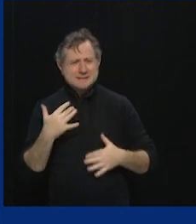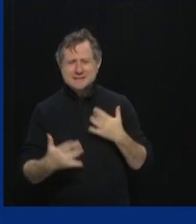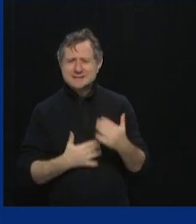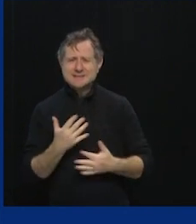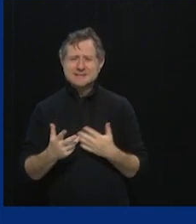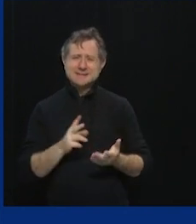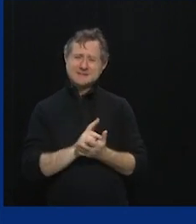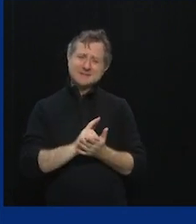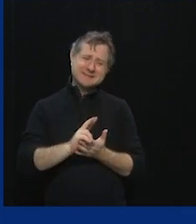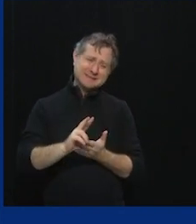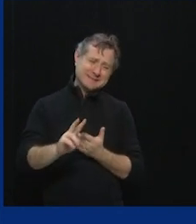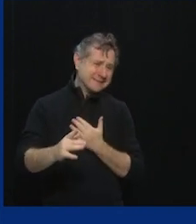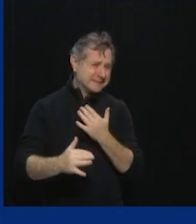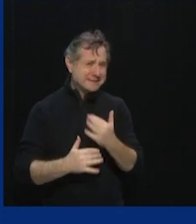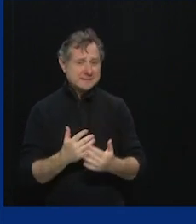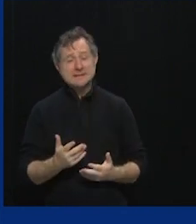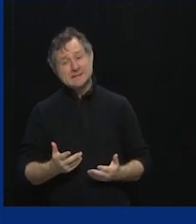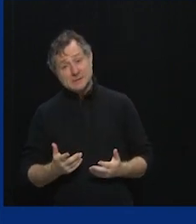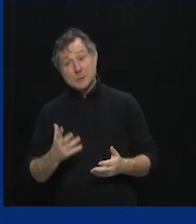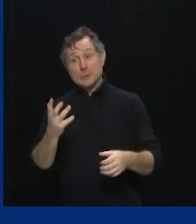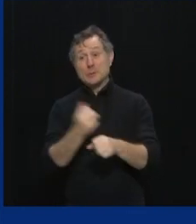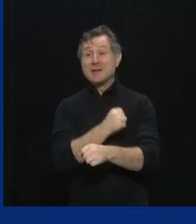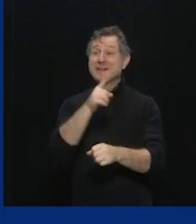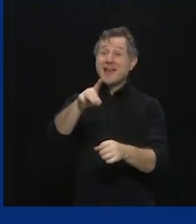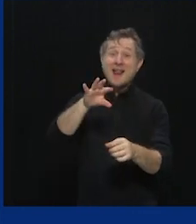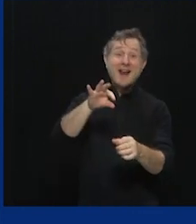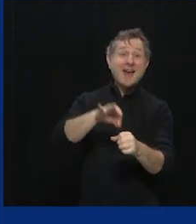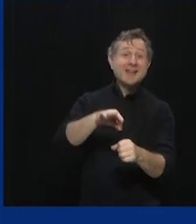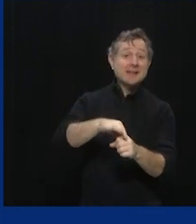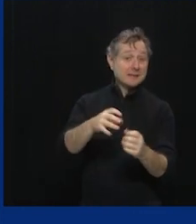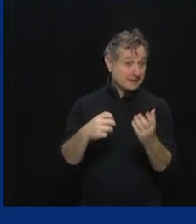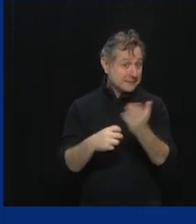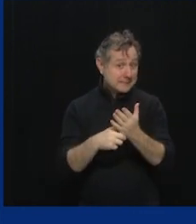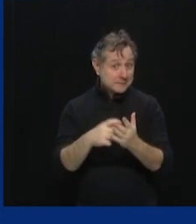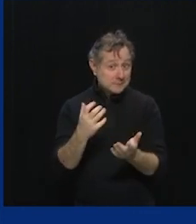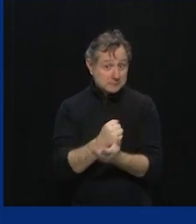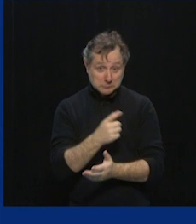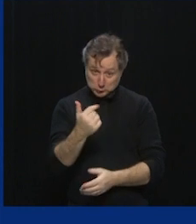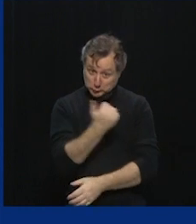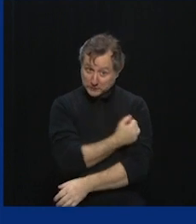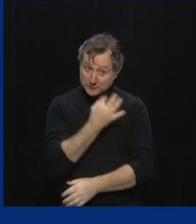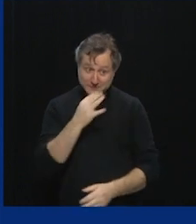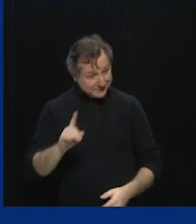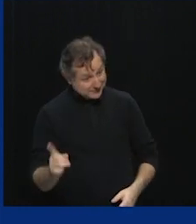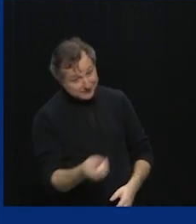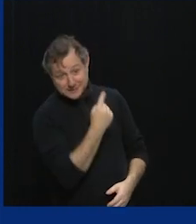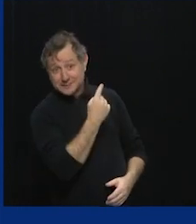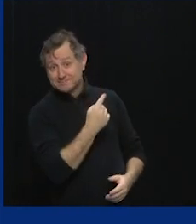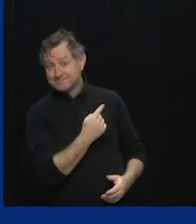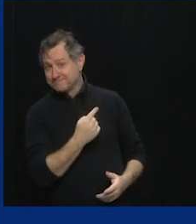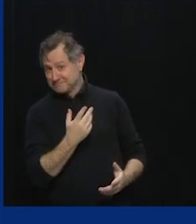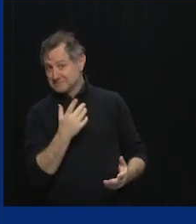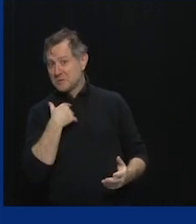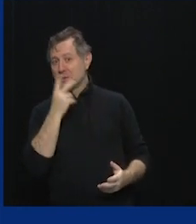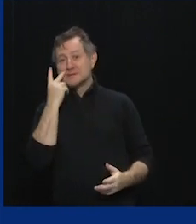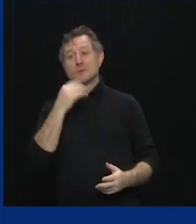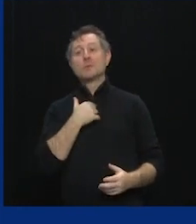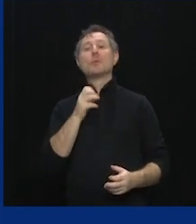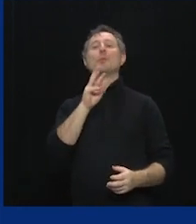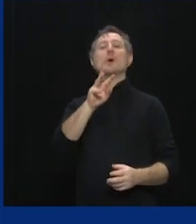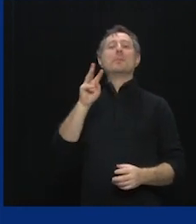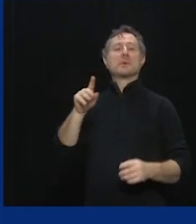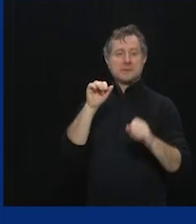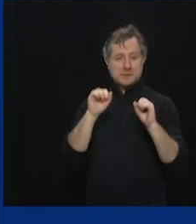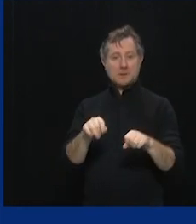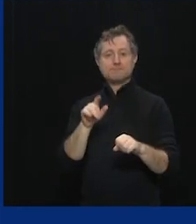winning tickets, why not enter this? If you get vaccinated soon, go to our website and you can get Bills, Giants, and Jets gear